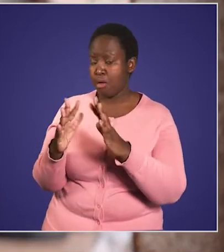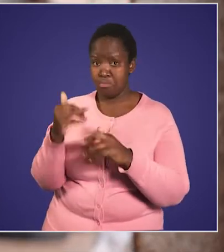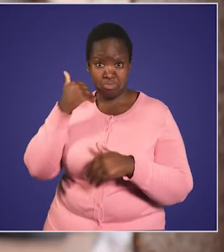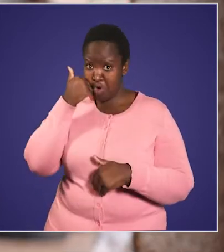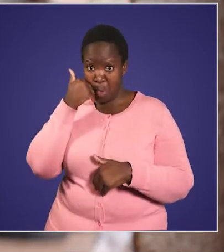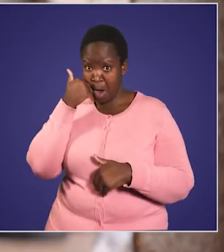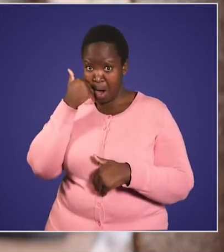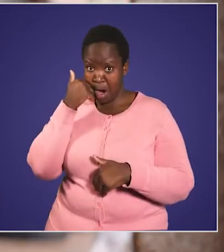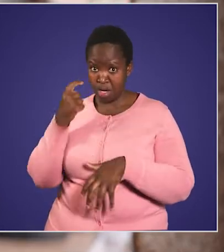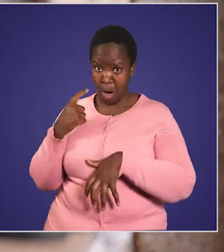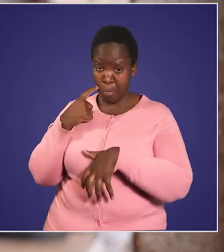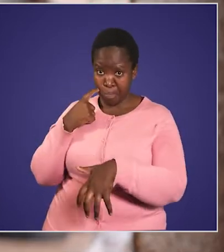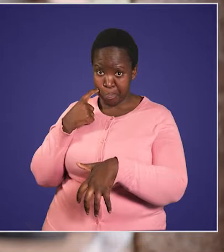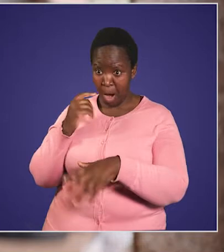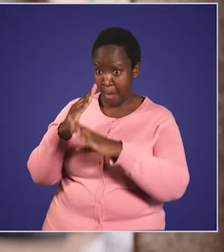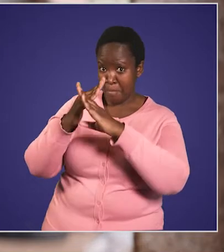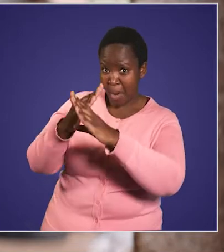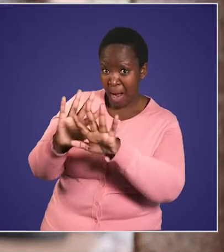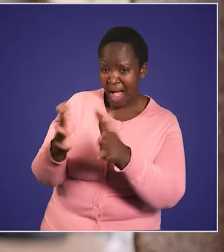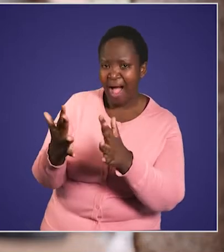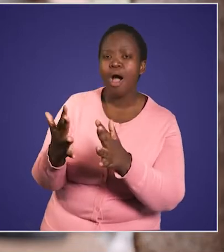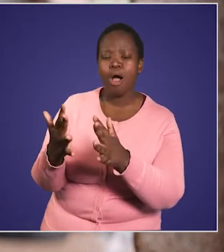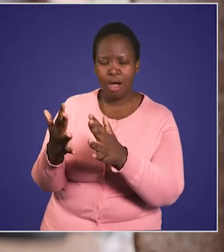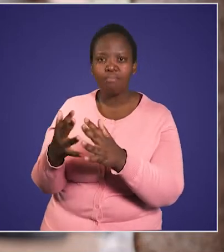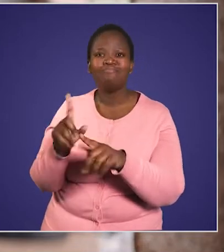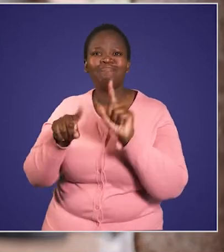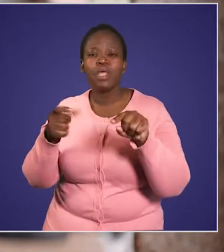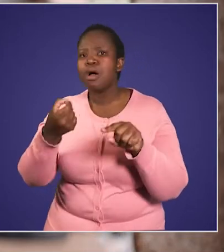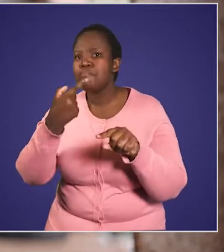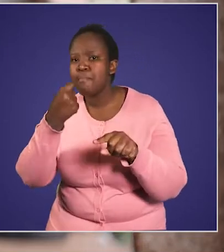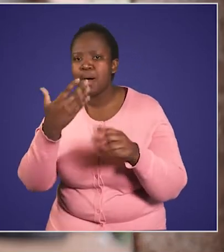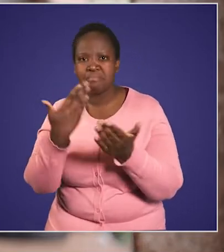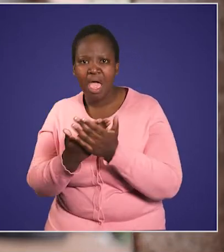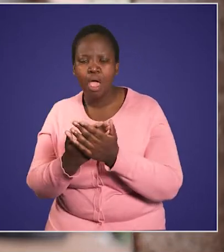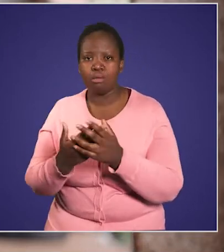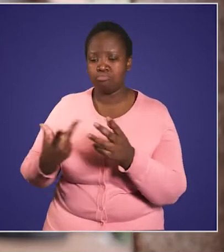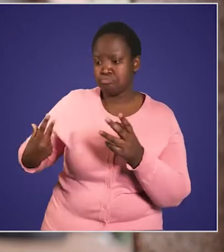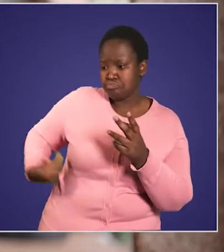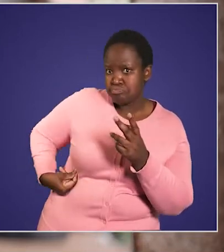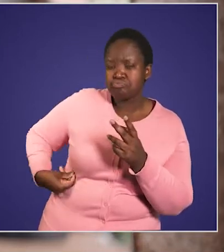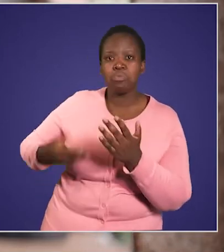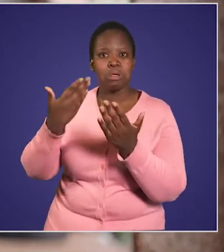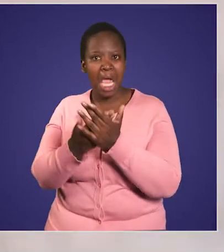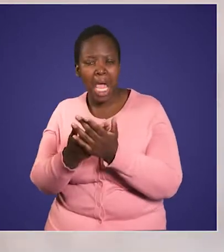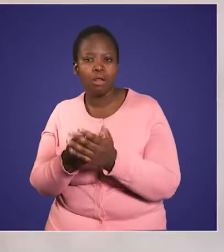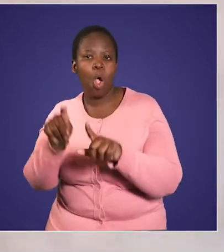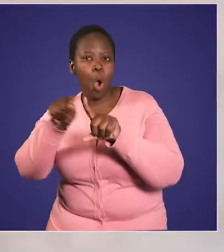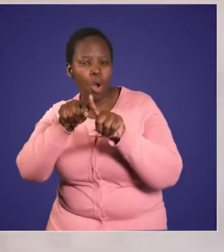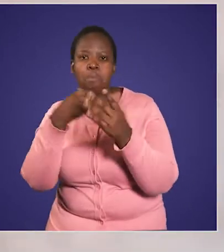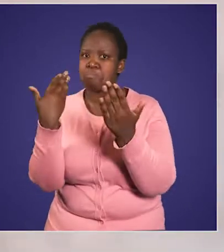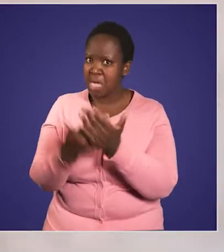you don't want to get pregnant earlier, you can use either family planning or these condoms. Yes,